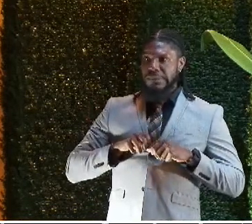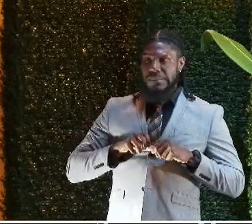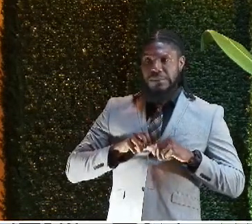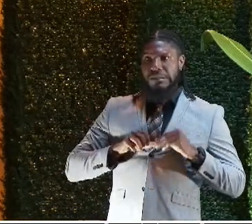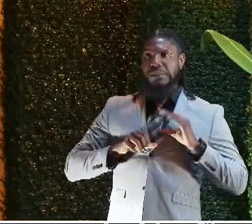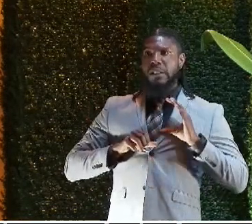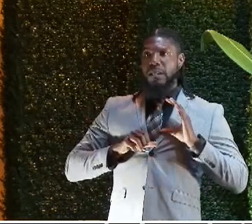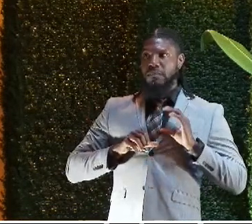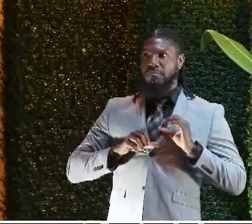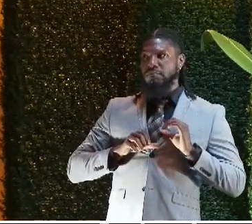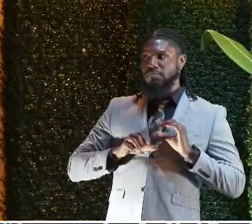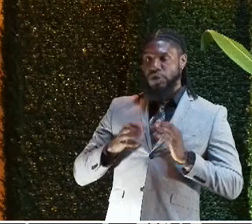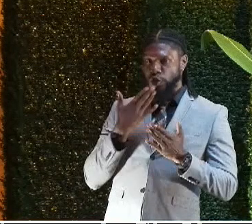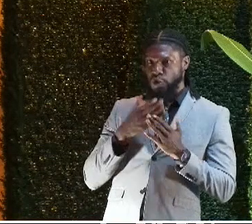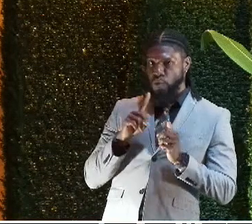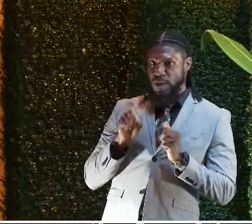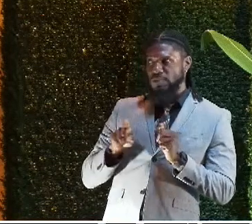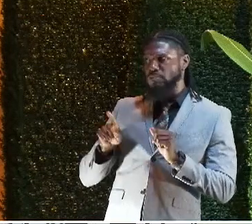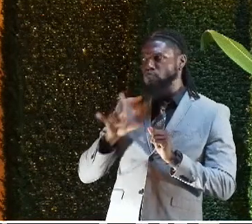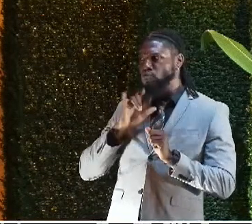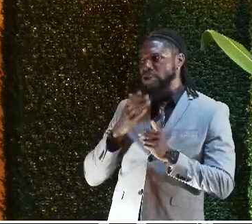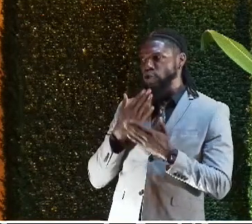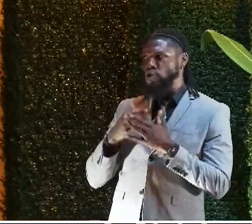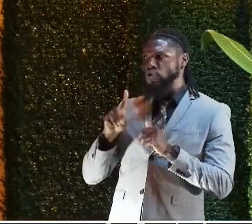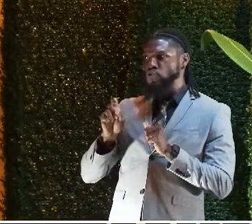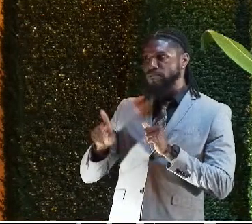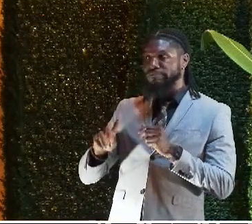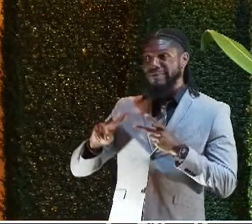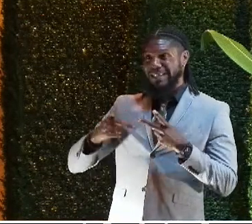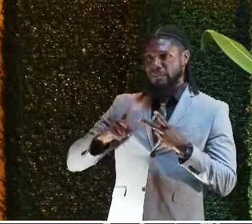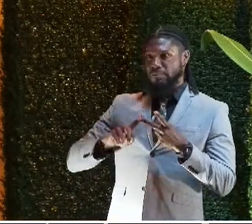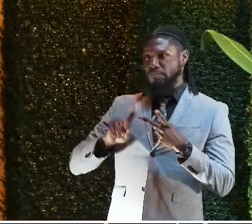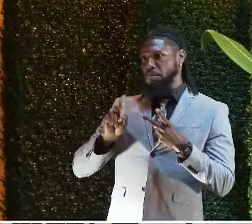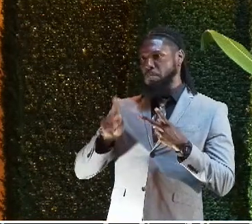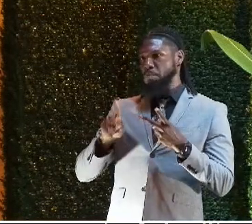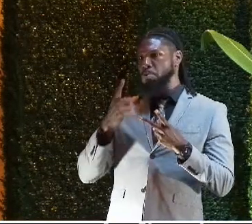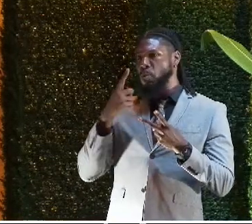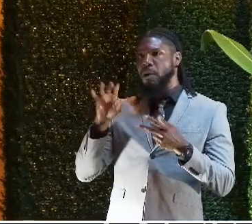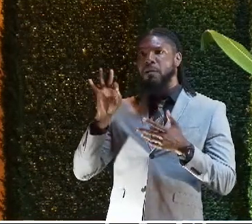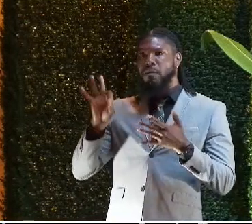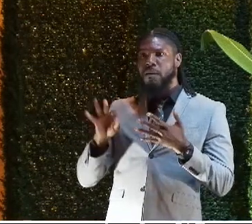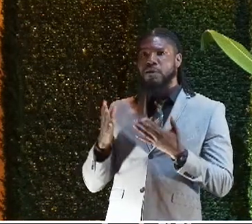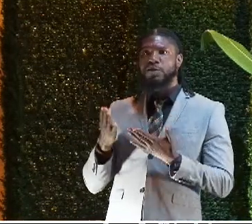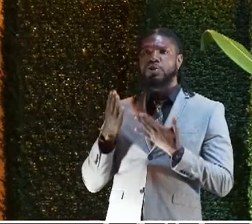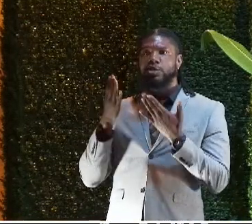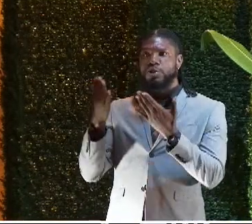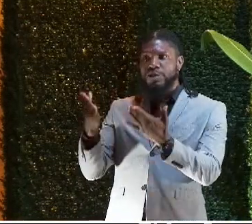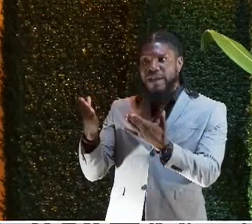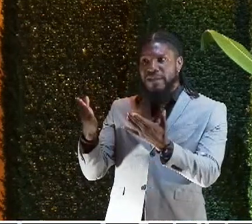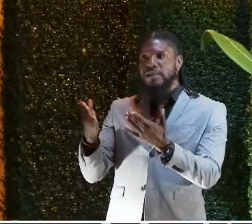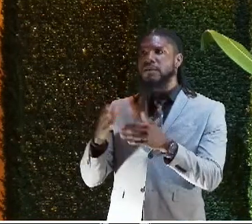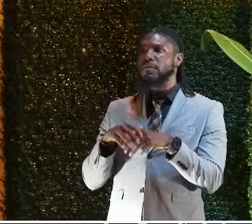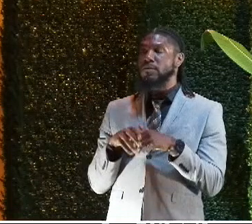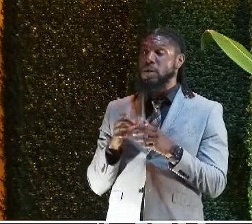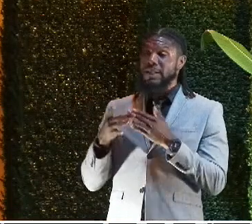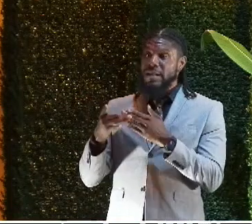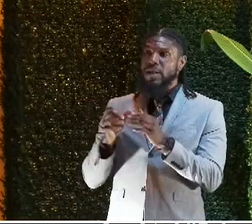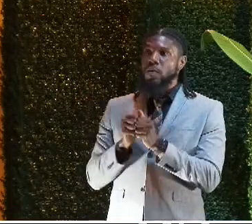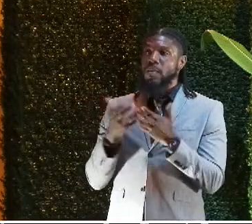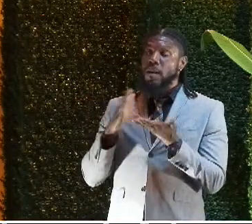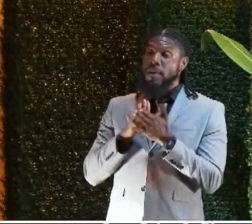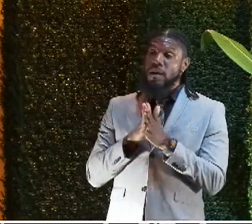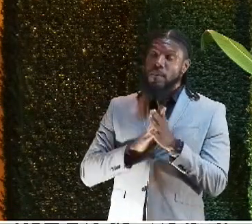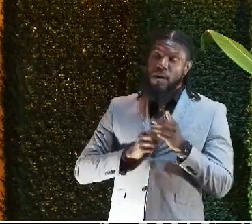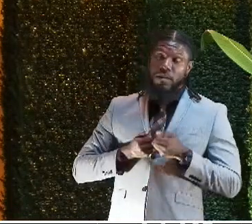ahead. the second one I want to ask you is, can you offer suggestions on leading without falling into exhaustion?